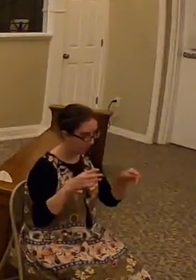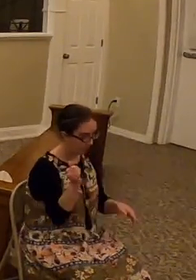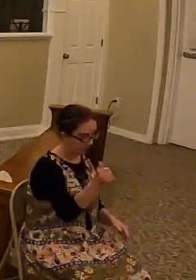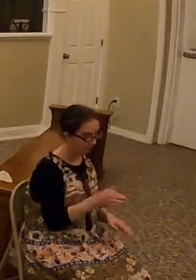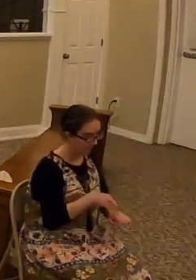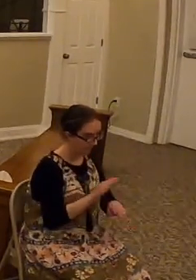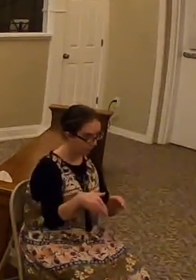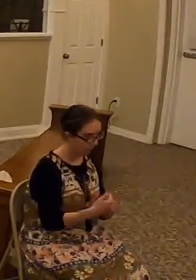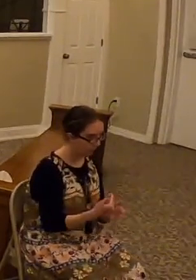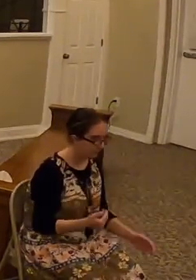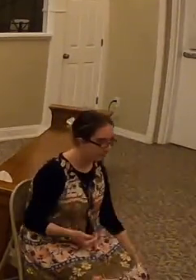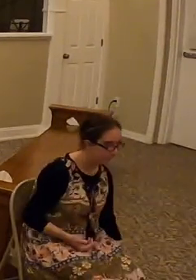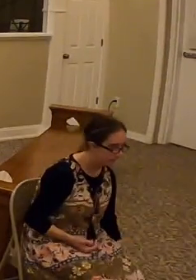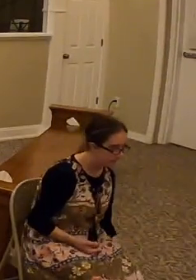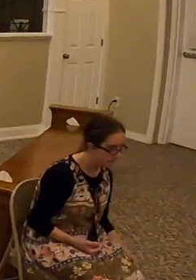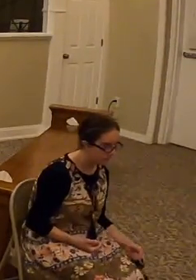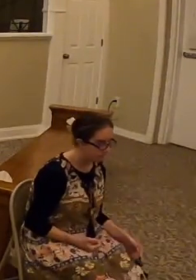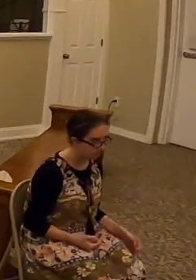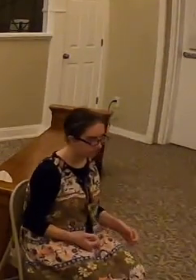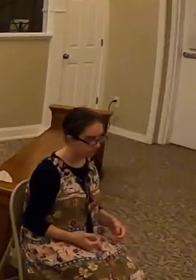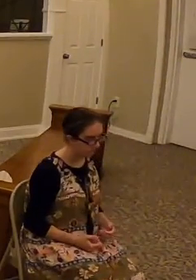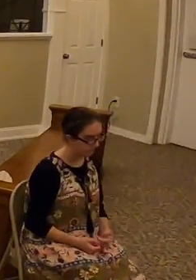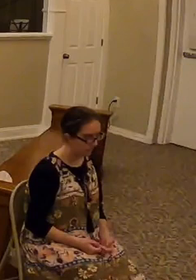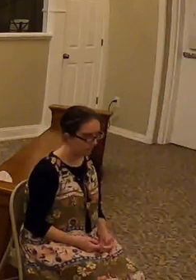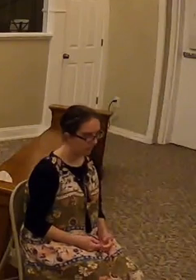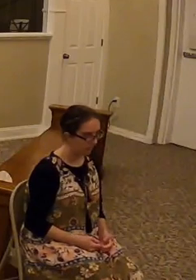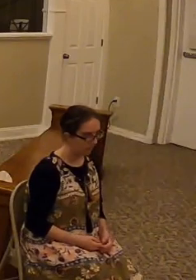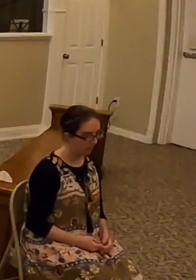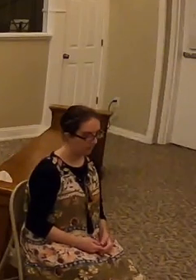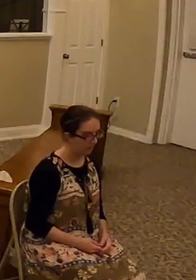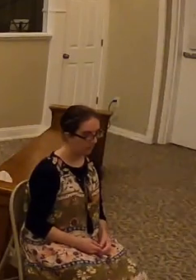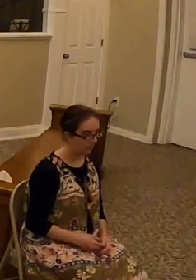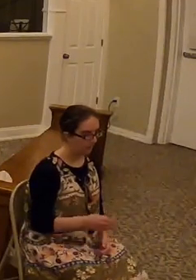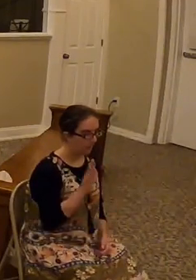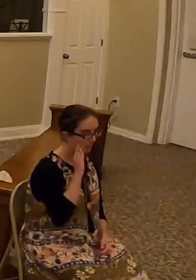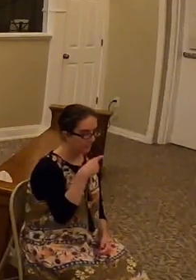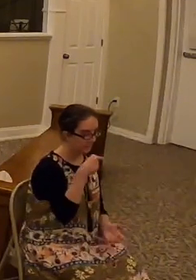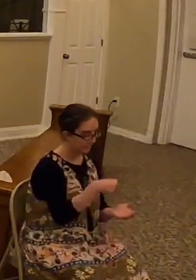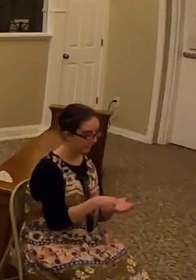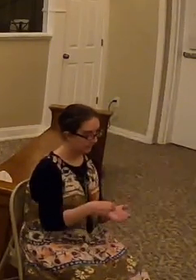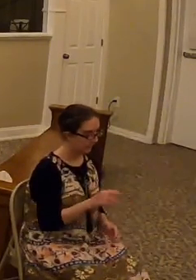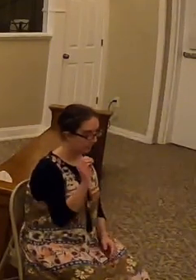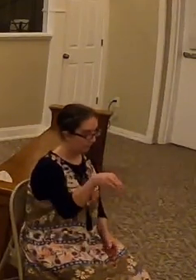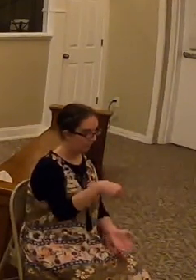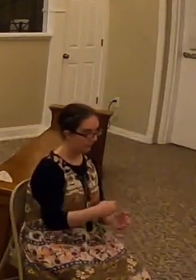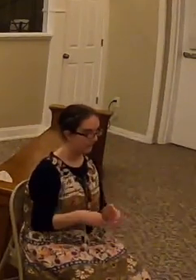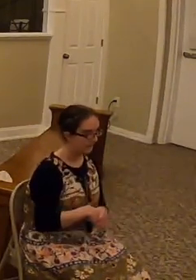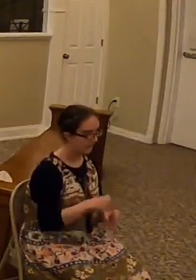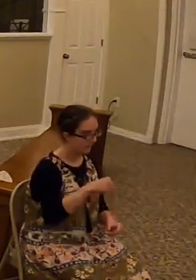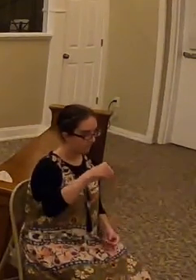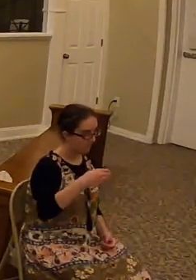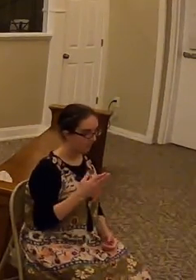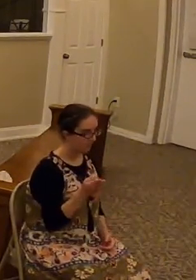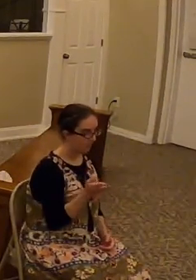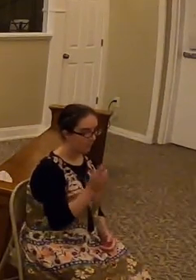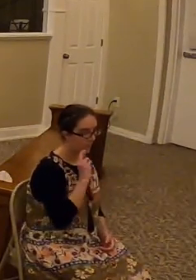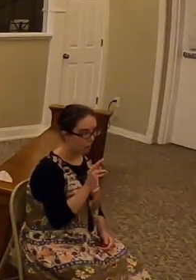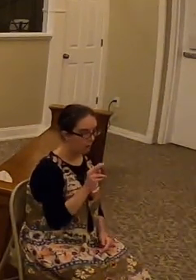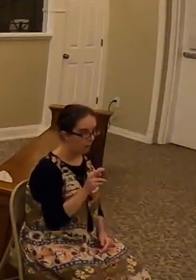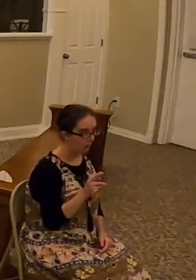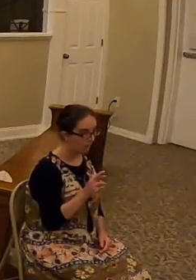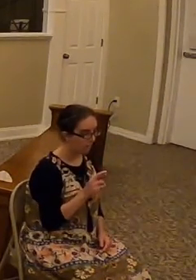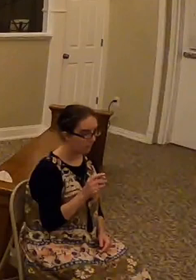at all. Now, let me say this, okay? I'm going to say this, I'm going to just put this out there. There are